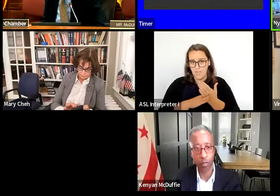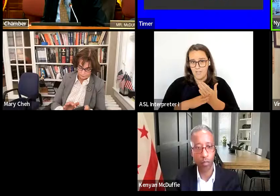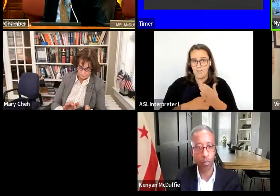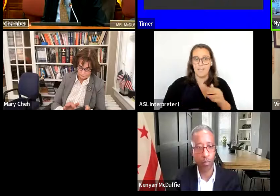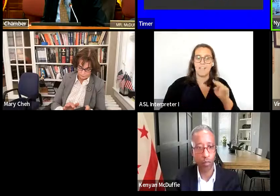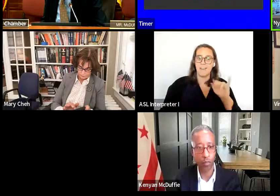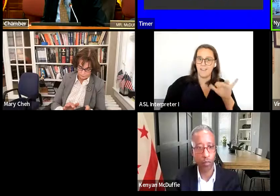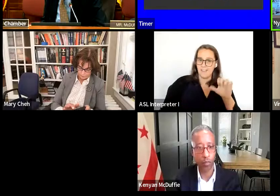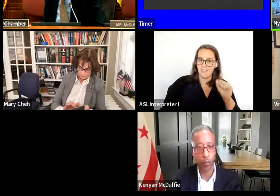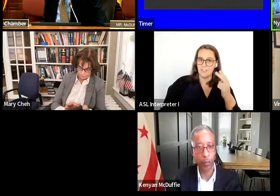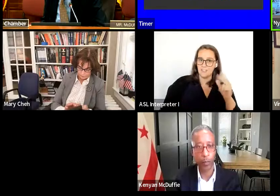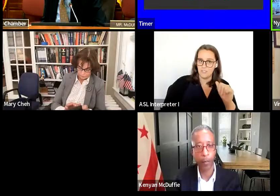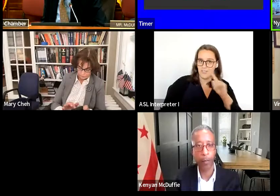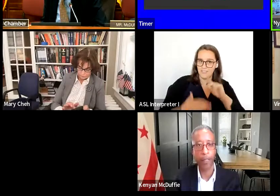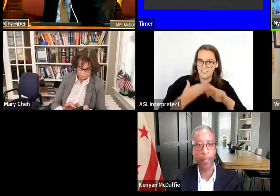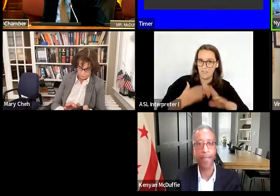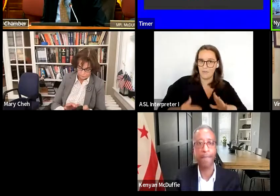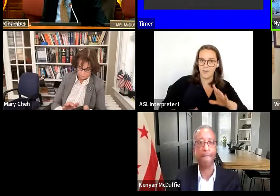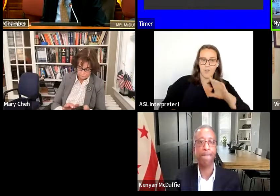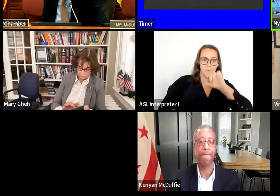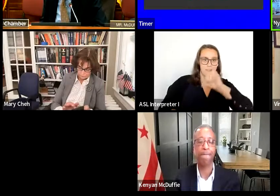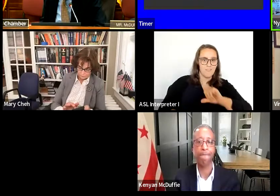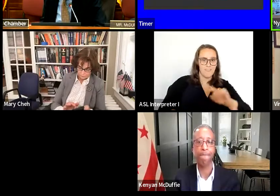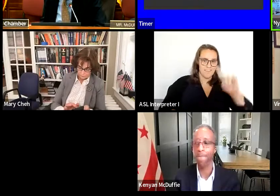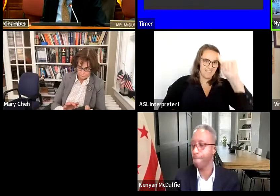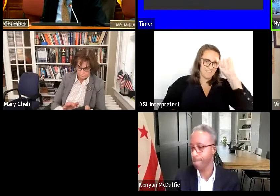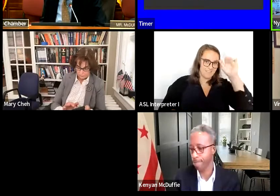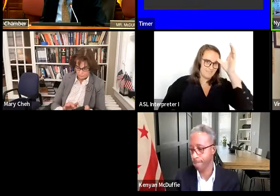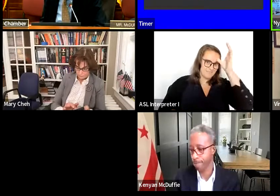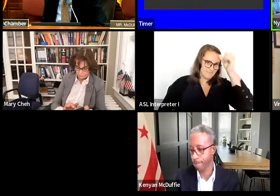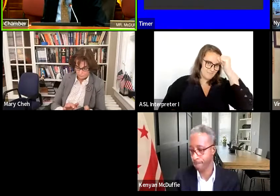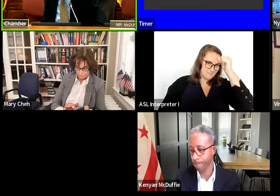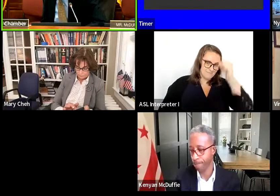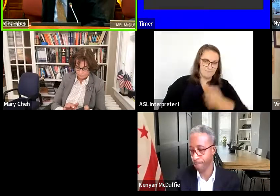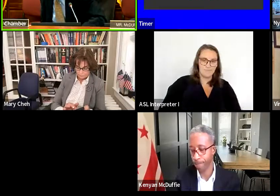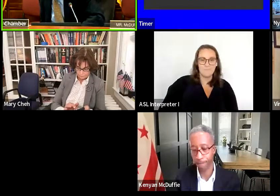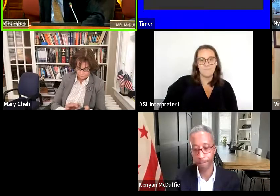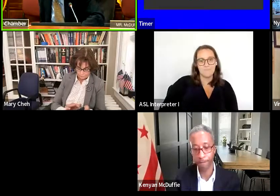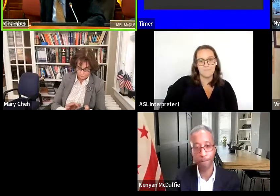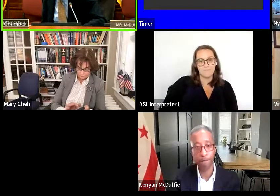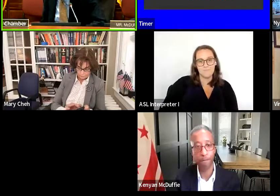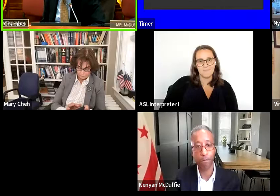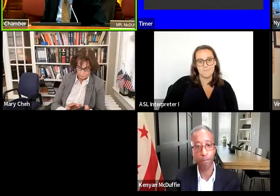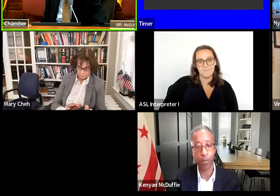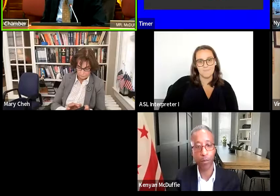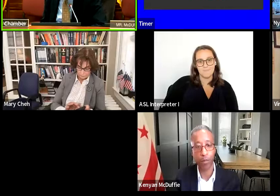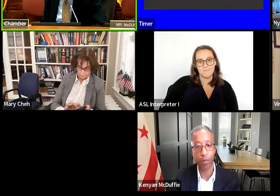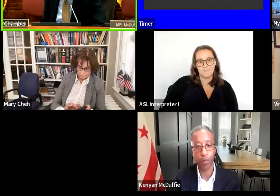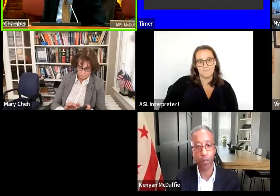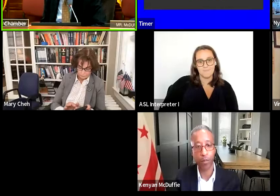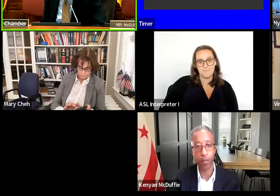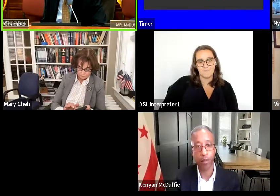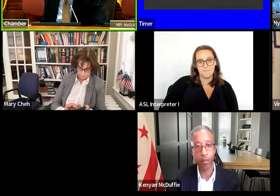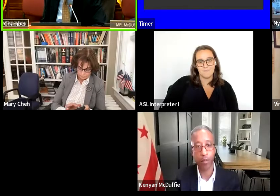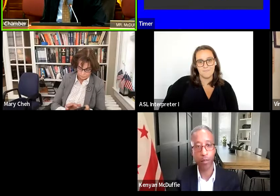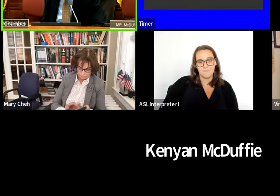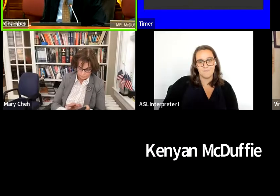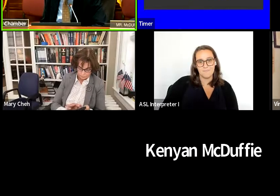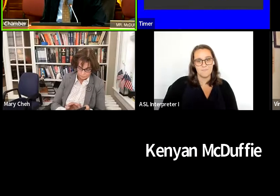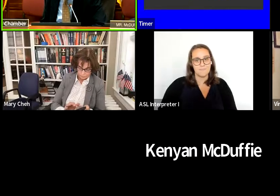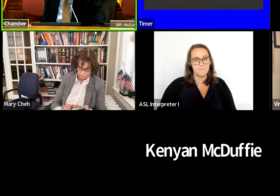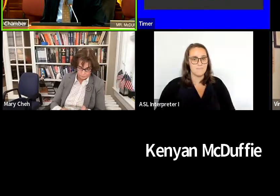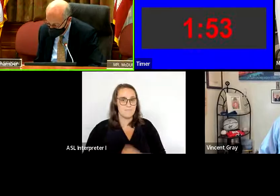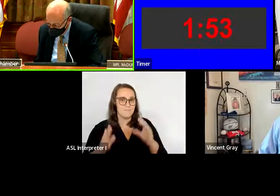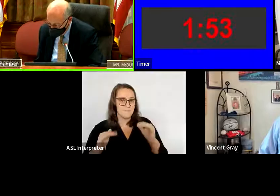it if you could take a 15-minute break. I think it makes sense. All right. I do want to note that the next